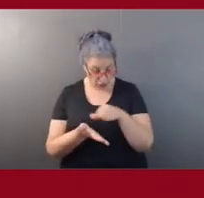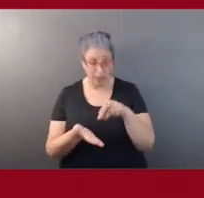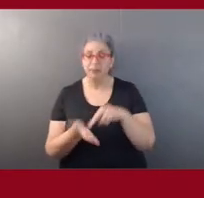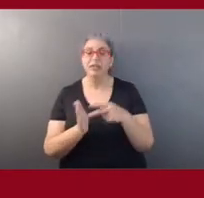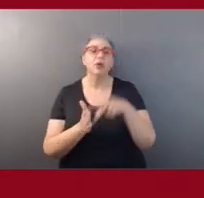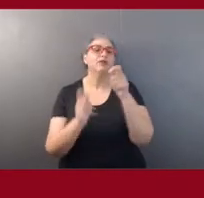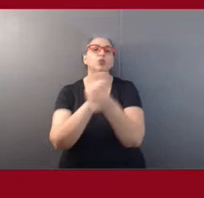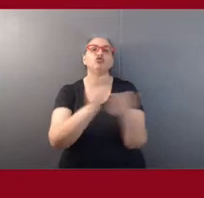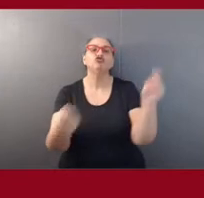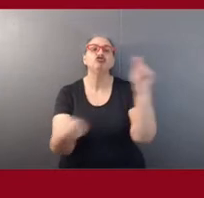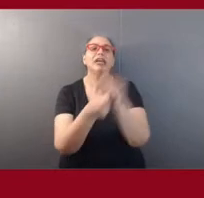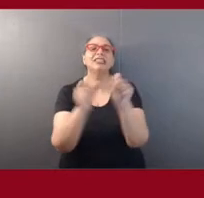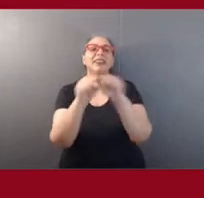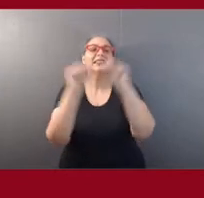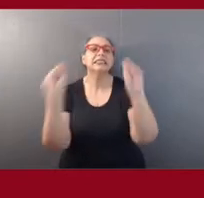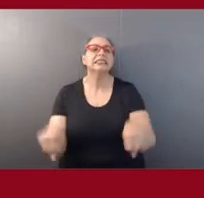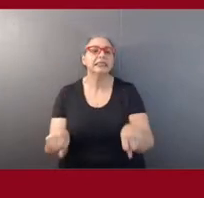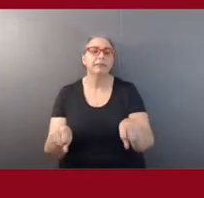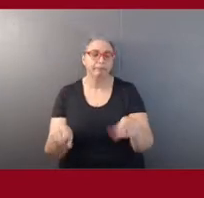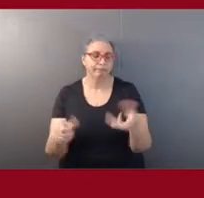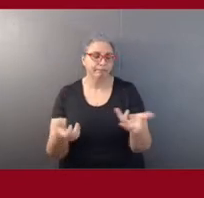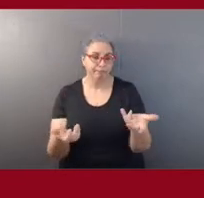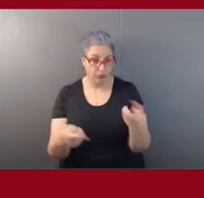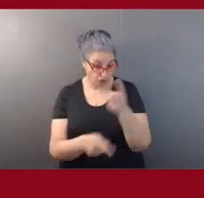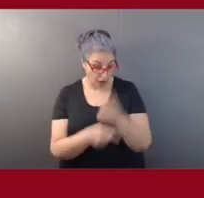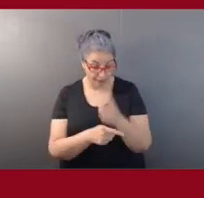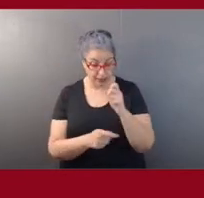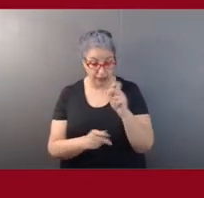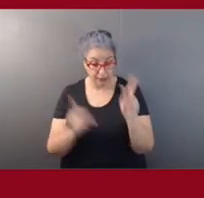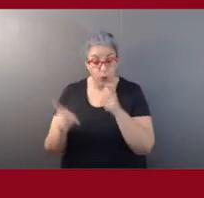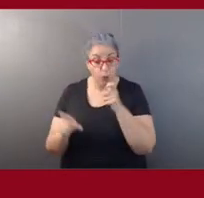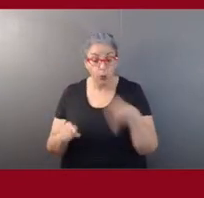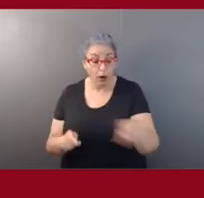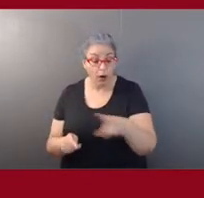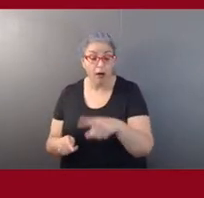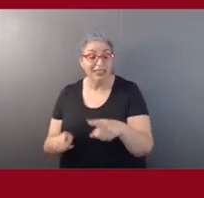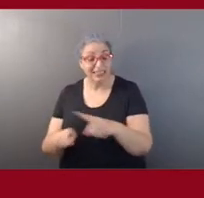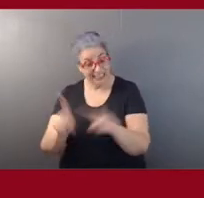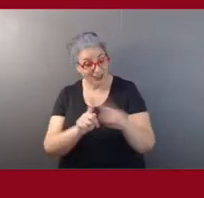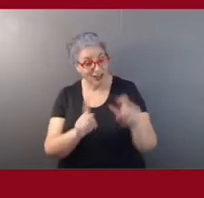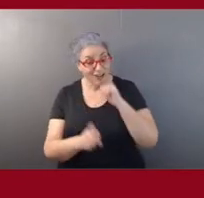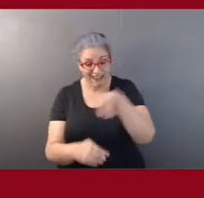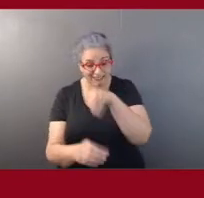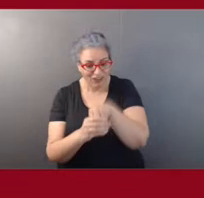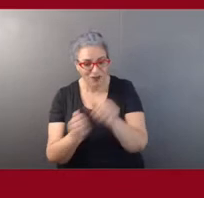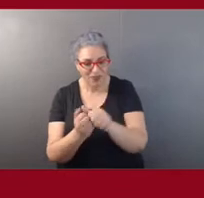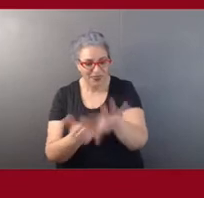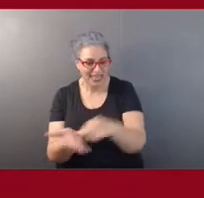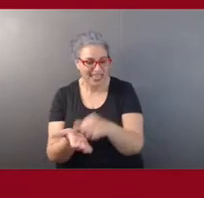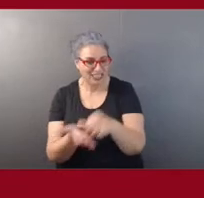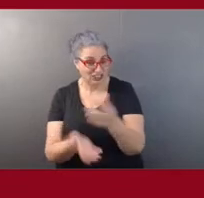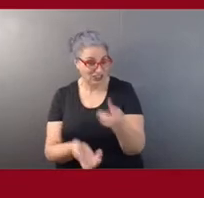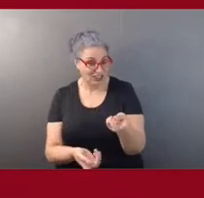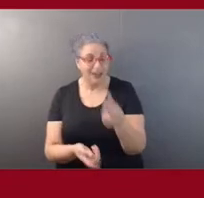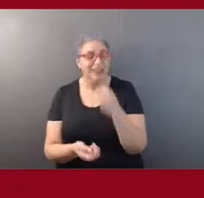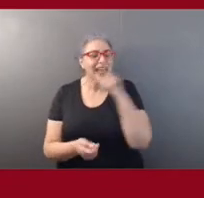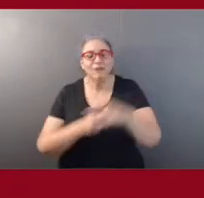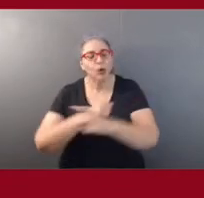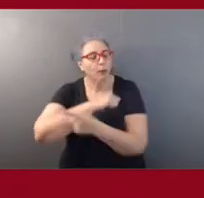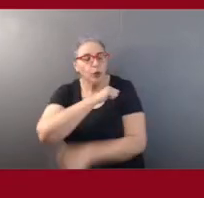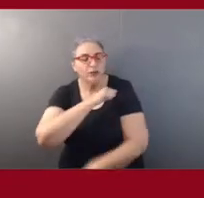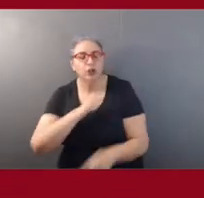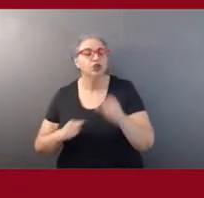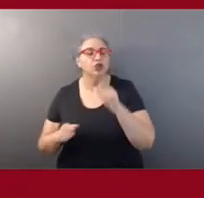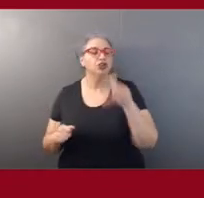the systems that don't allow for other people who look different to be on that About Us page. And it doesn't need to be punitive and you shouldn't